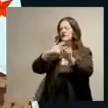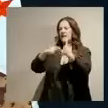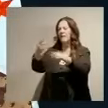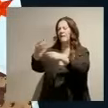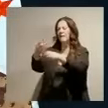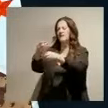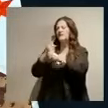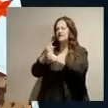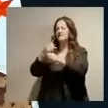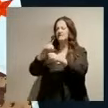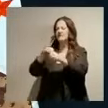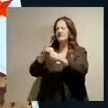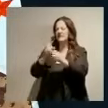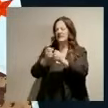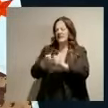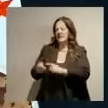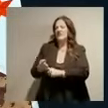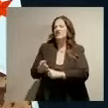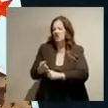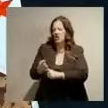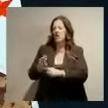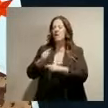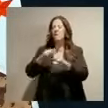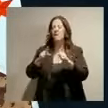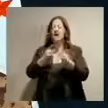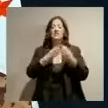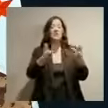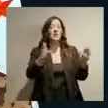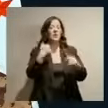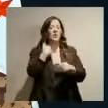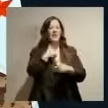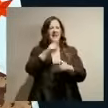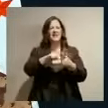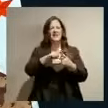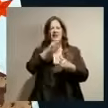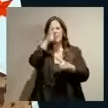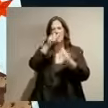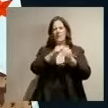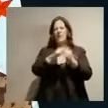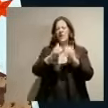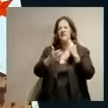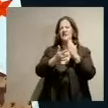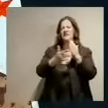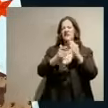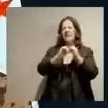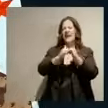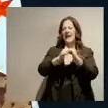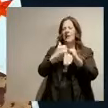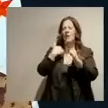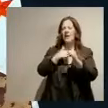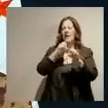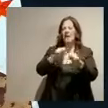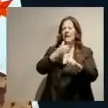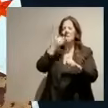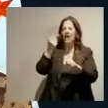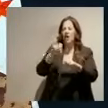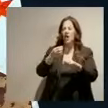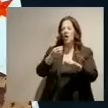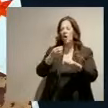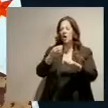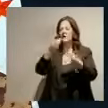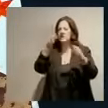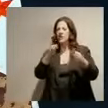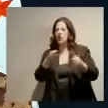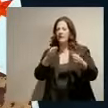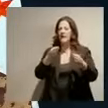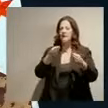So the general idea here would be to come up with a methodology to